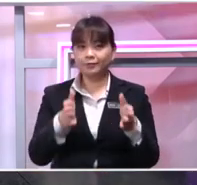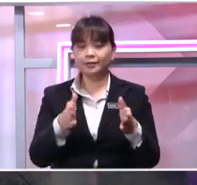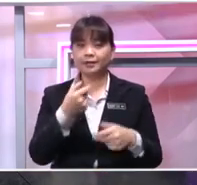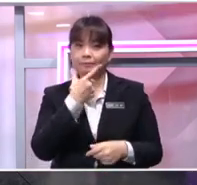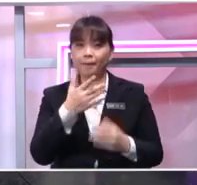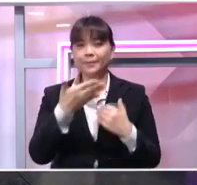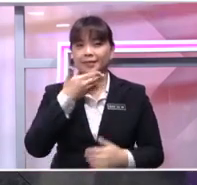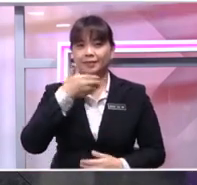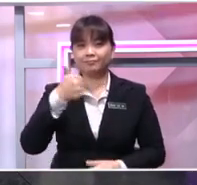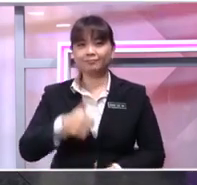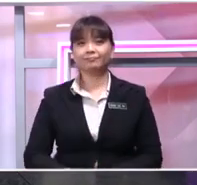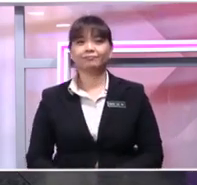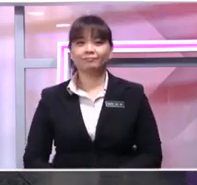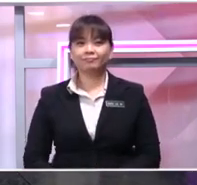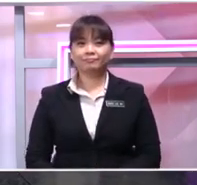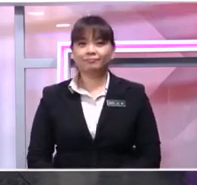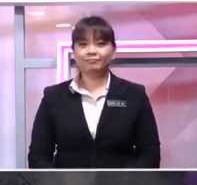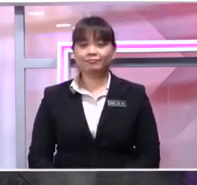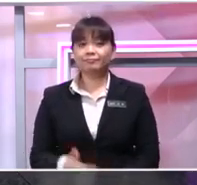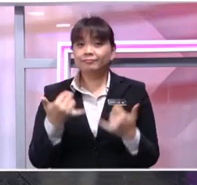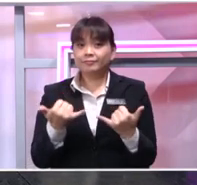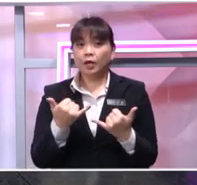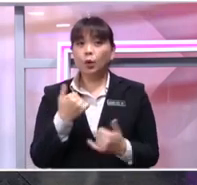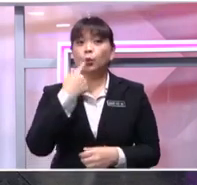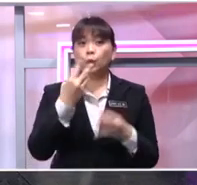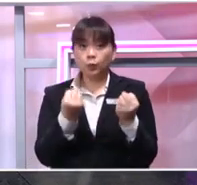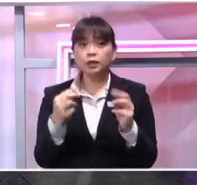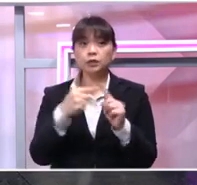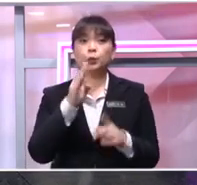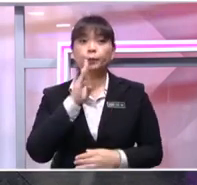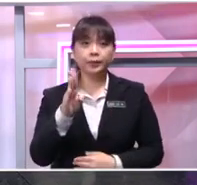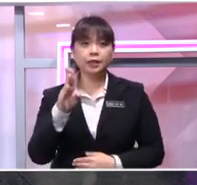right. Next, who wants to be Ryan, please?